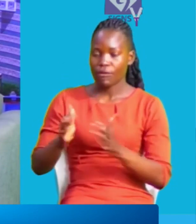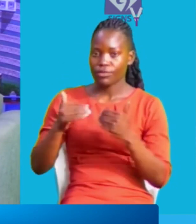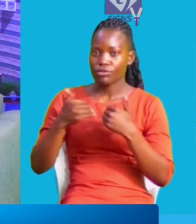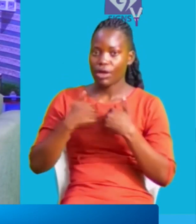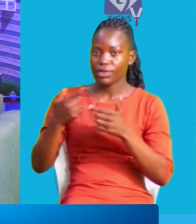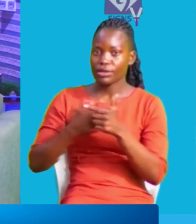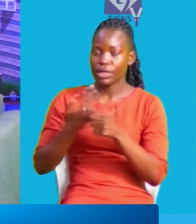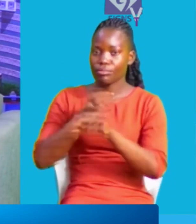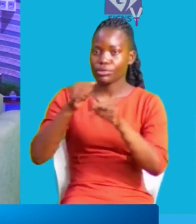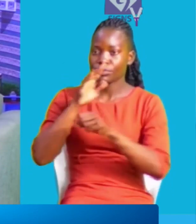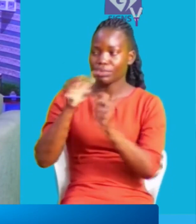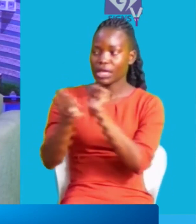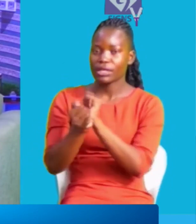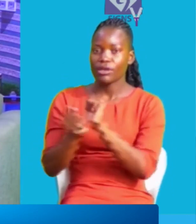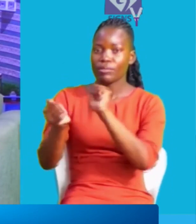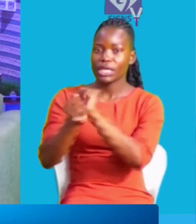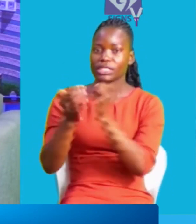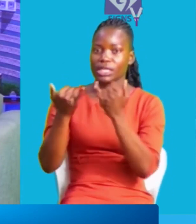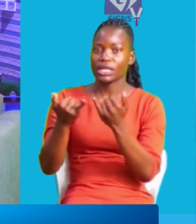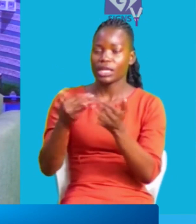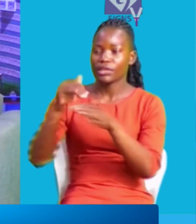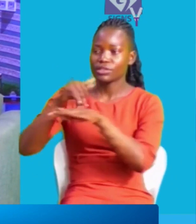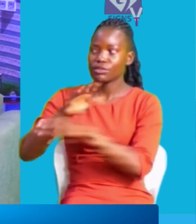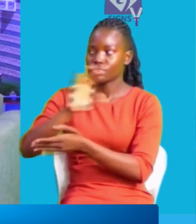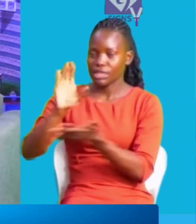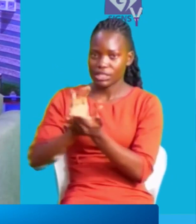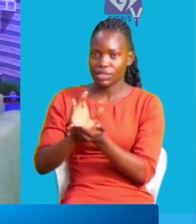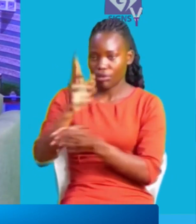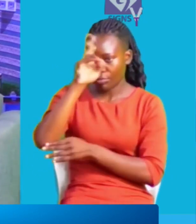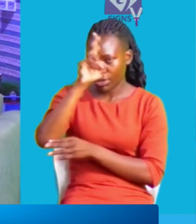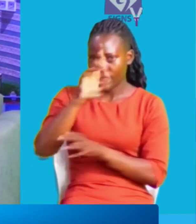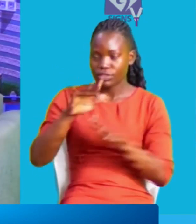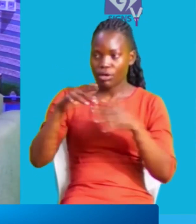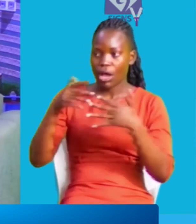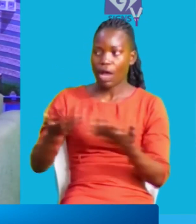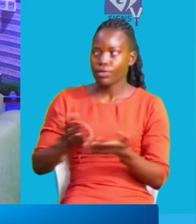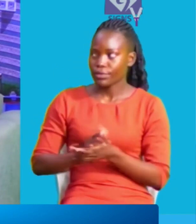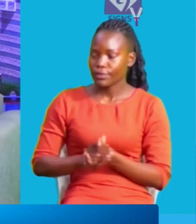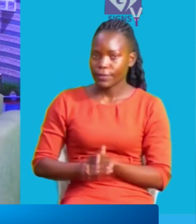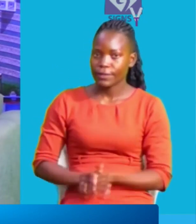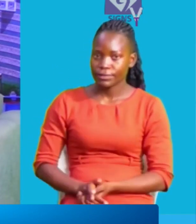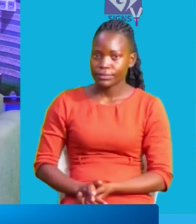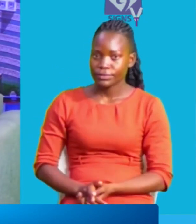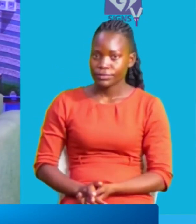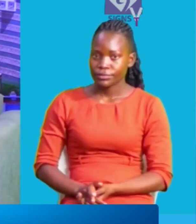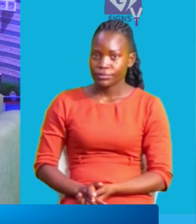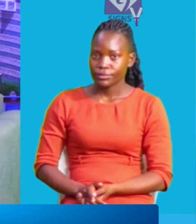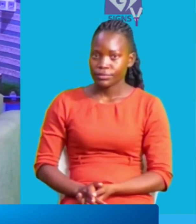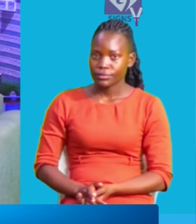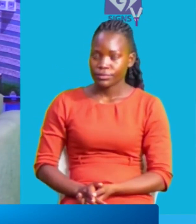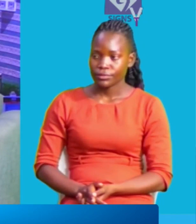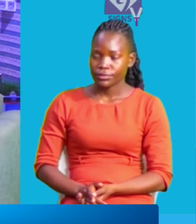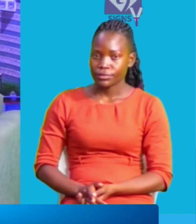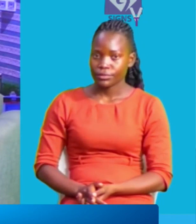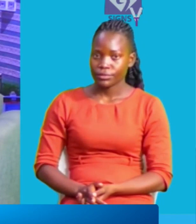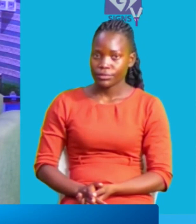you think you're a person with albinism, you cannot be arrested. Tutakushika sai tukupeleke Central. How the police have